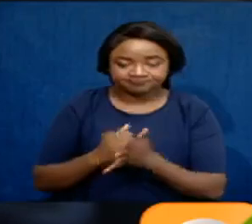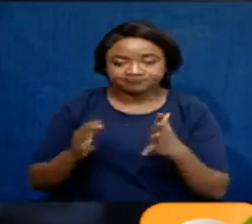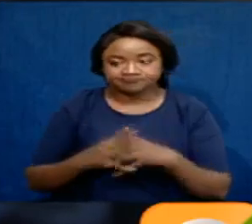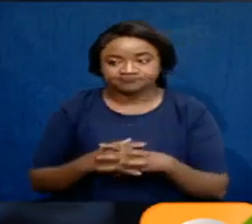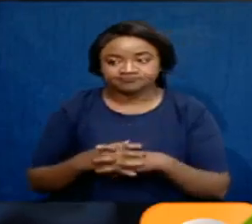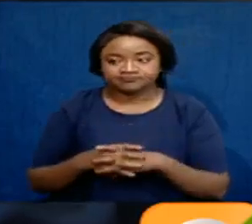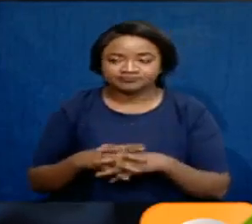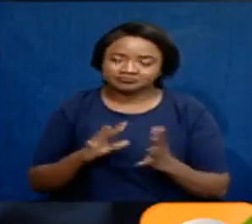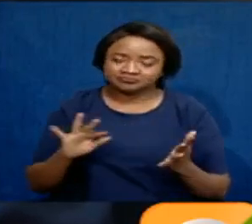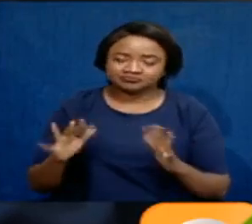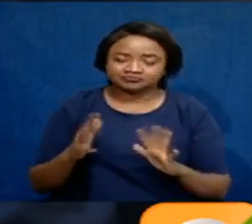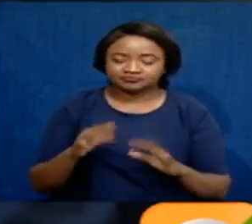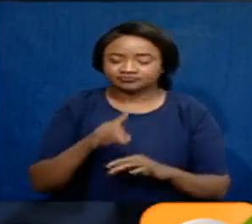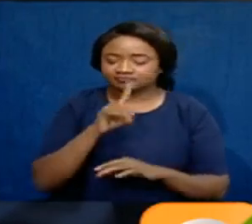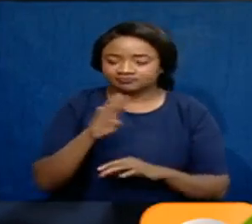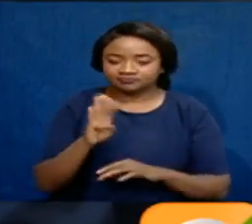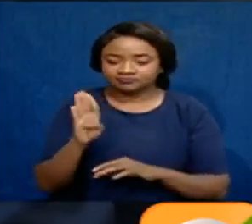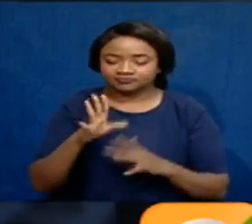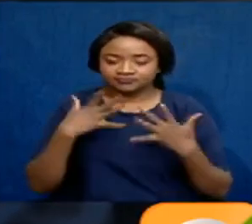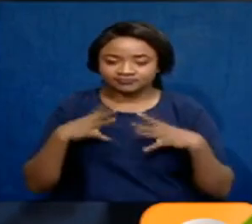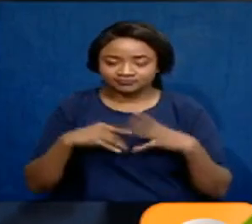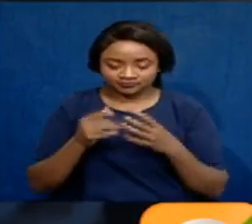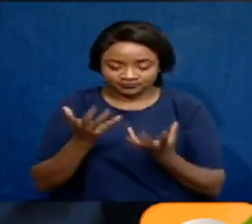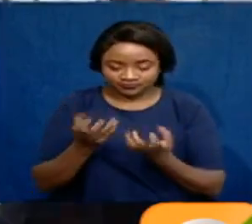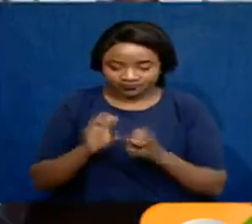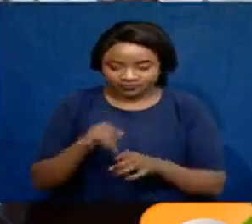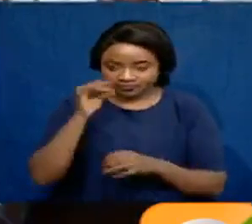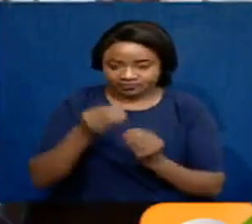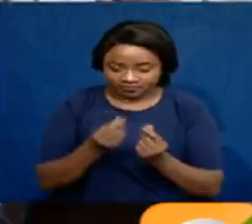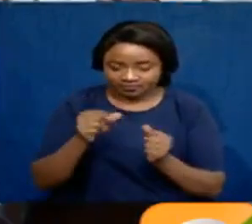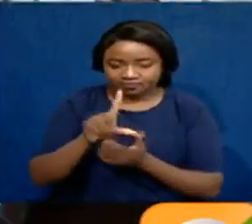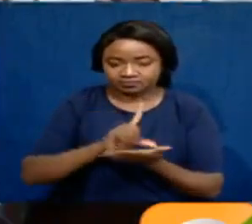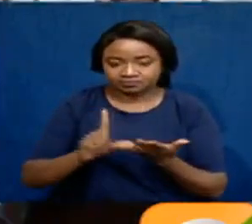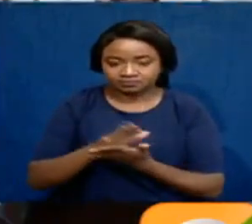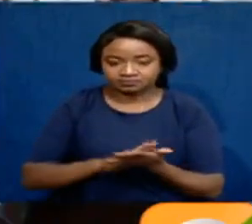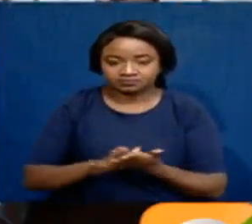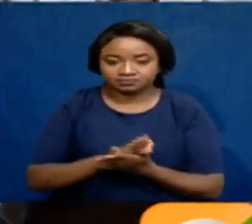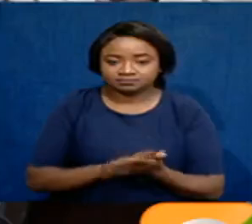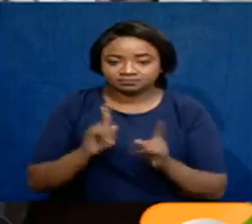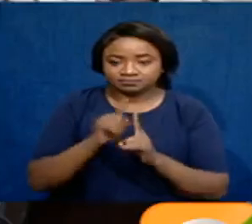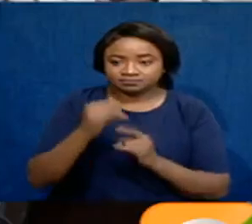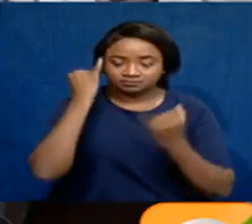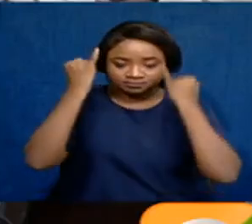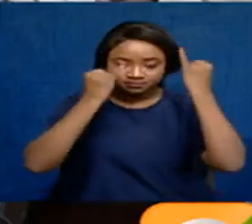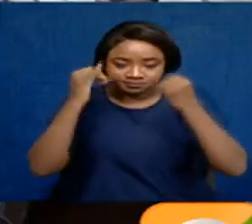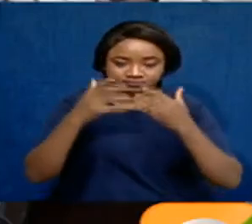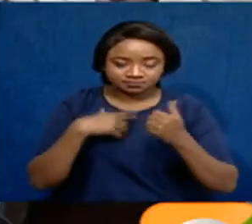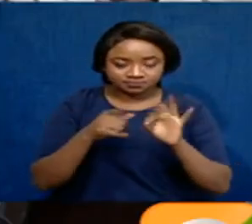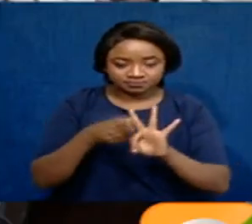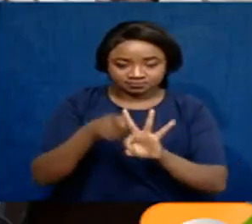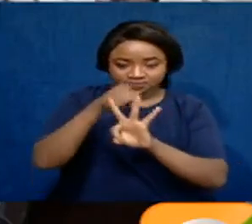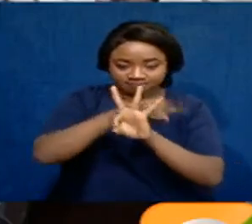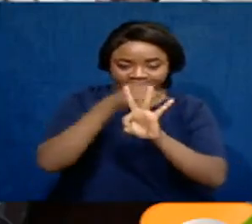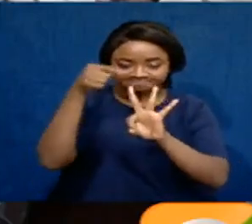with almost a billion people, local solutions have to be provided. The ideas presented will be taken through three key pillars to